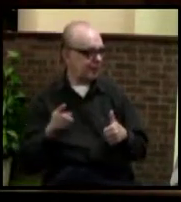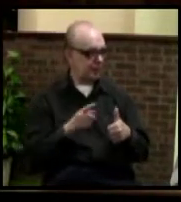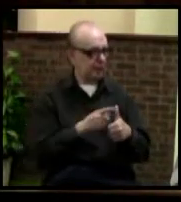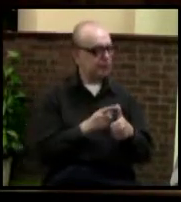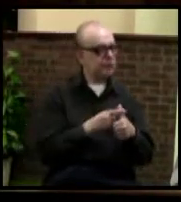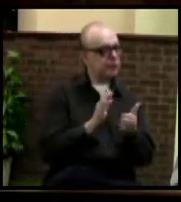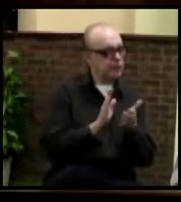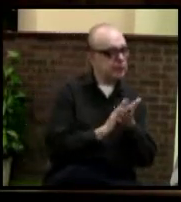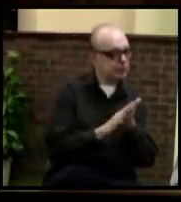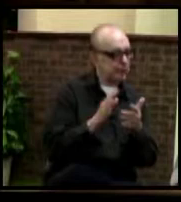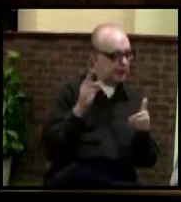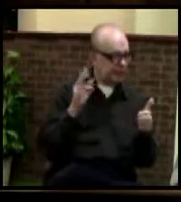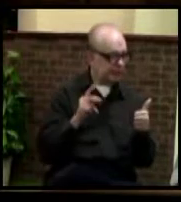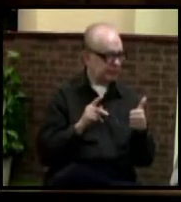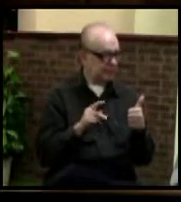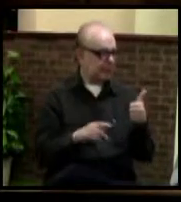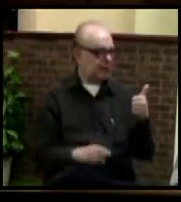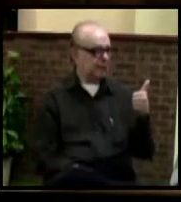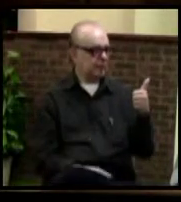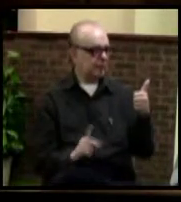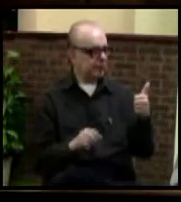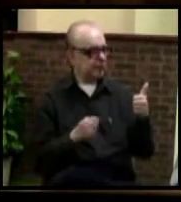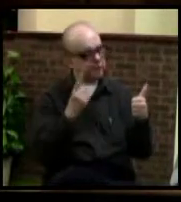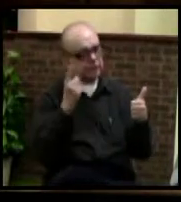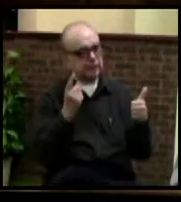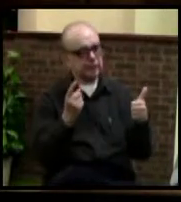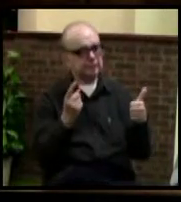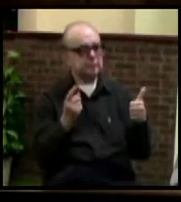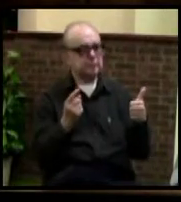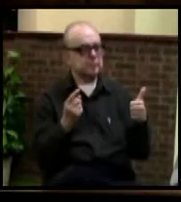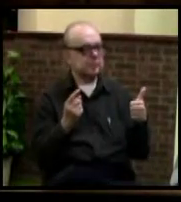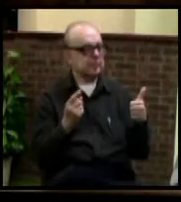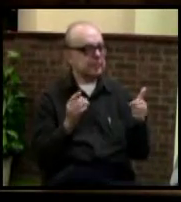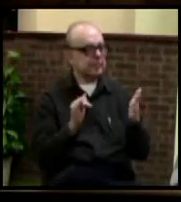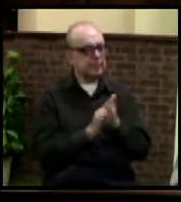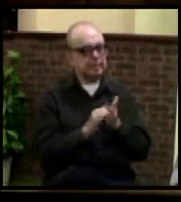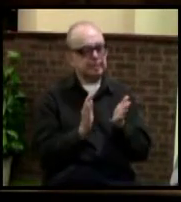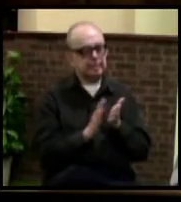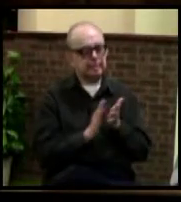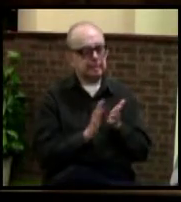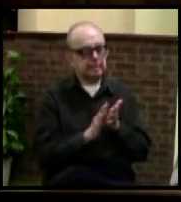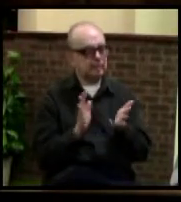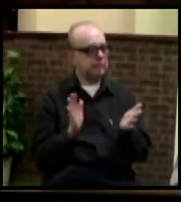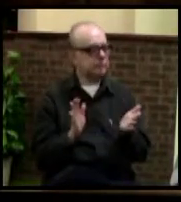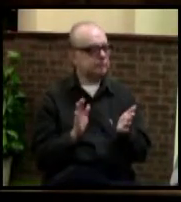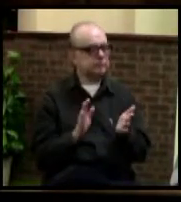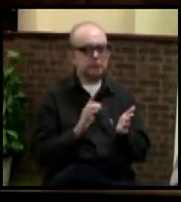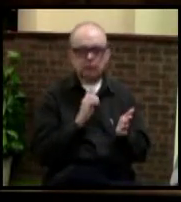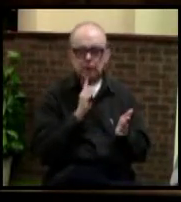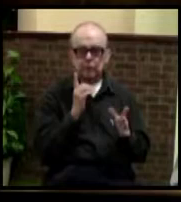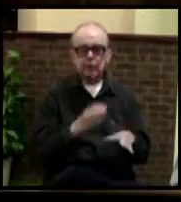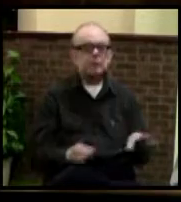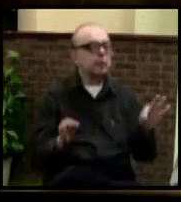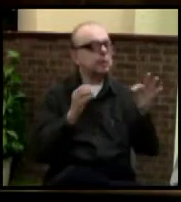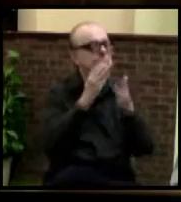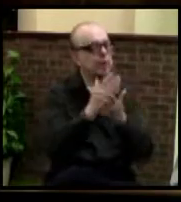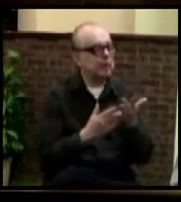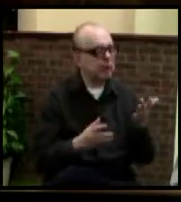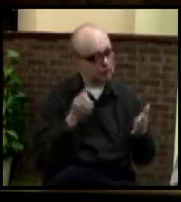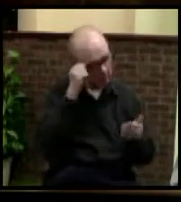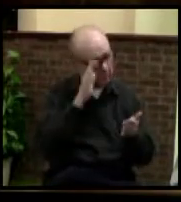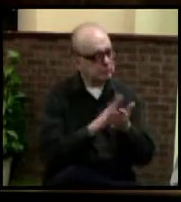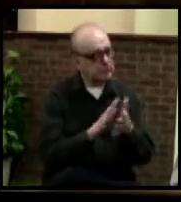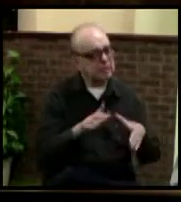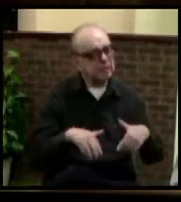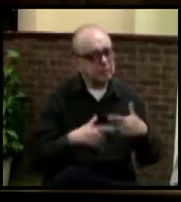that's called praise. And you got to understand that praise is such a vital part of